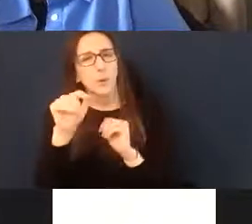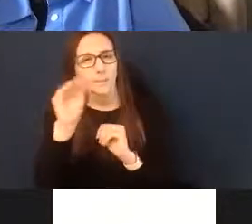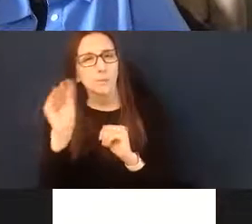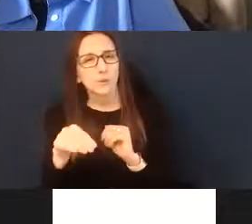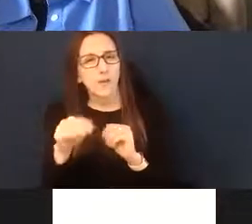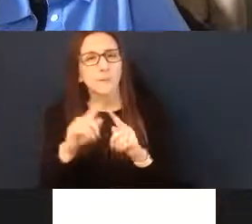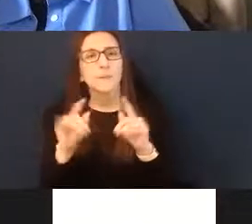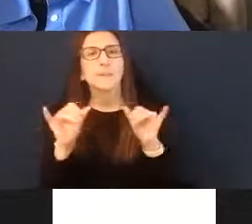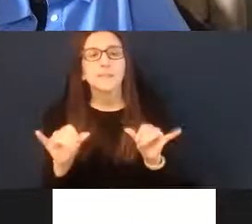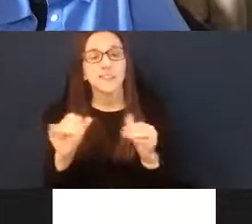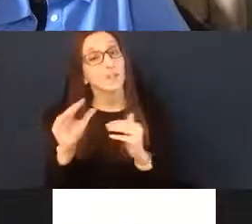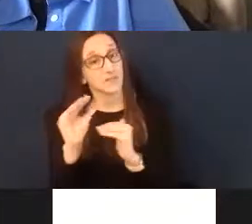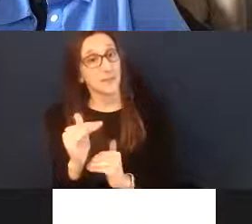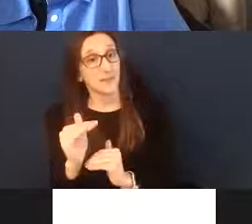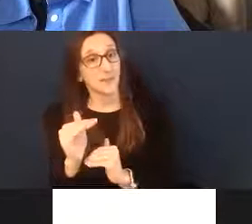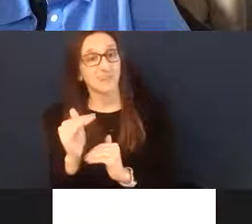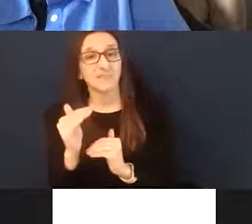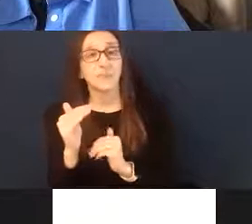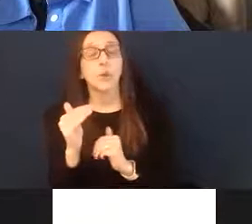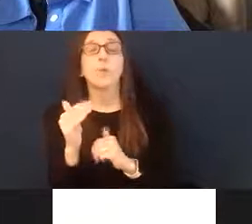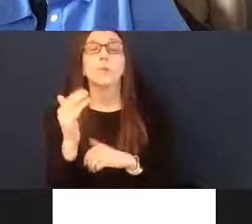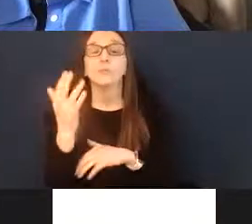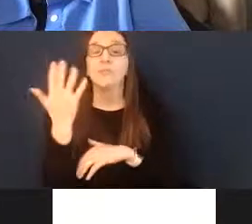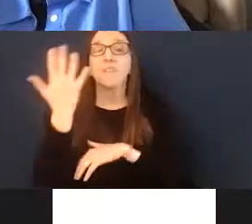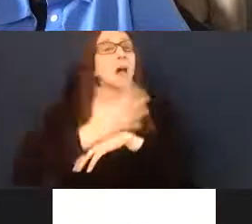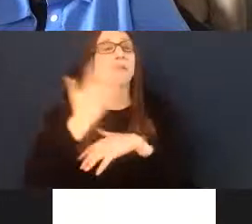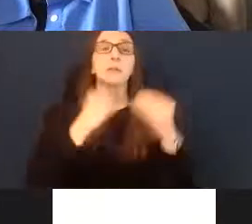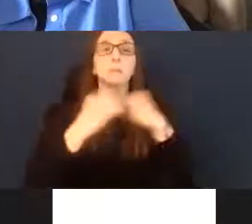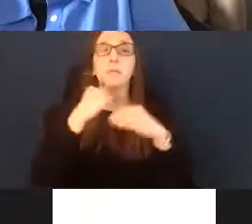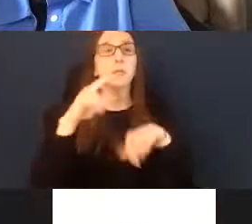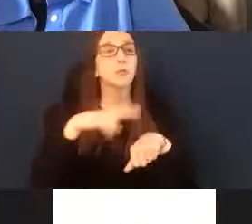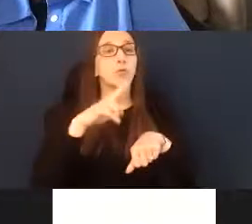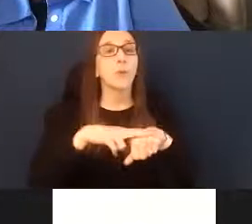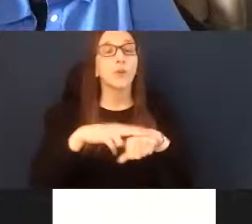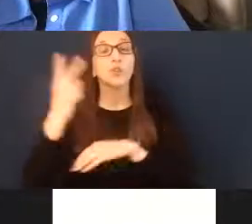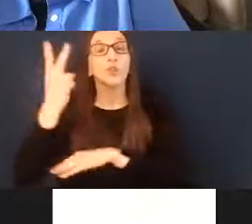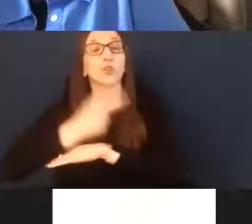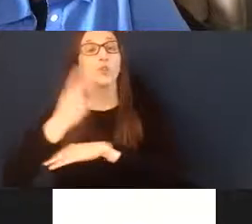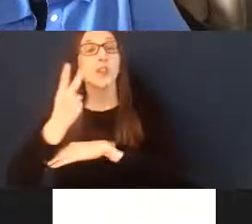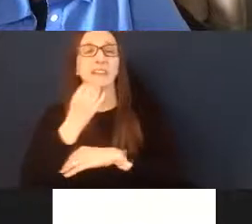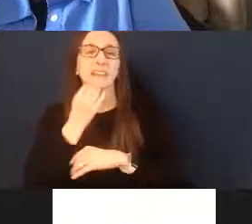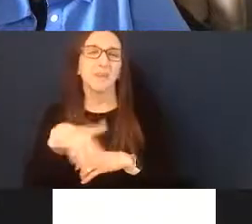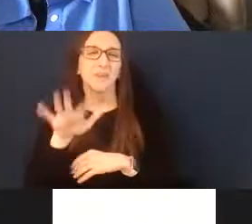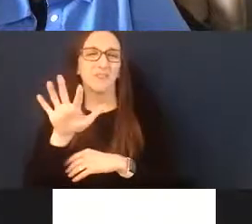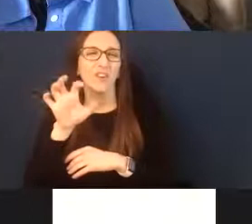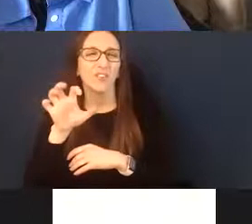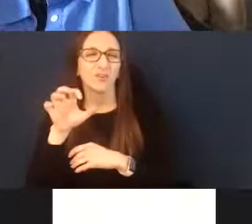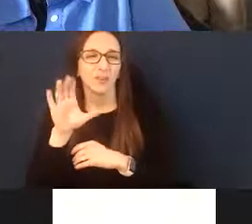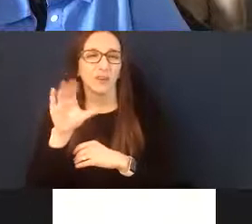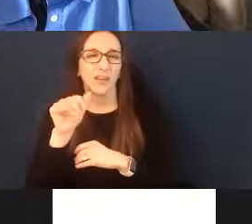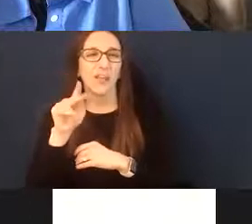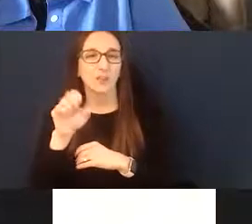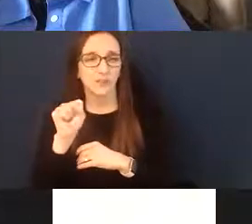still restricted and just a lot less. The number one type of intermittent fasting that I think